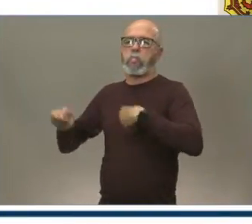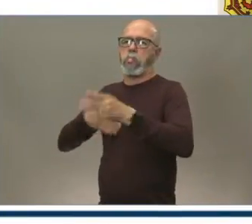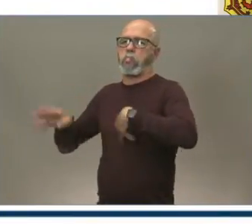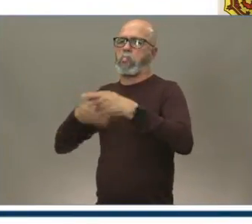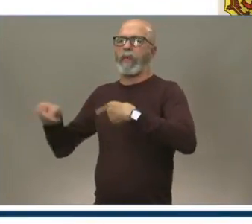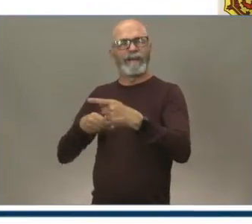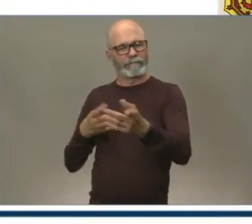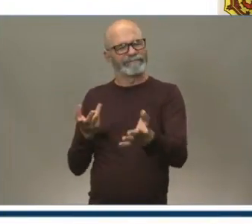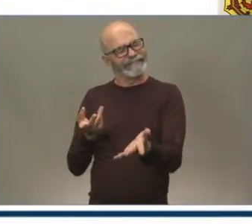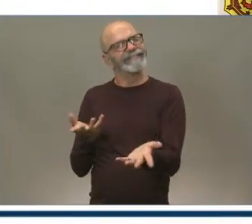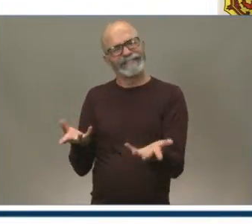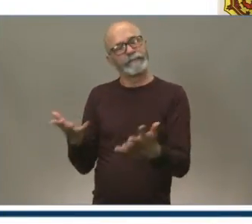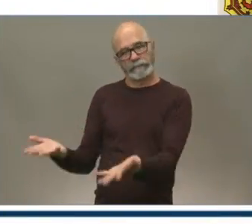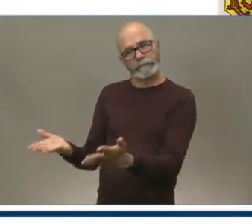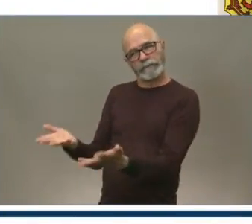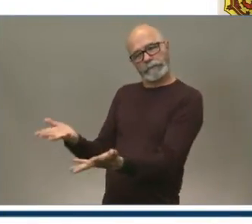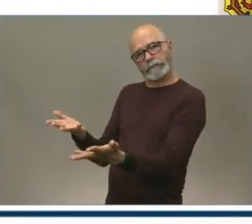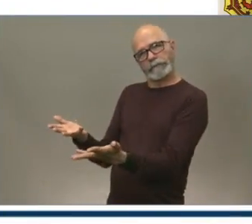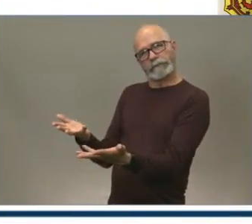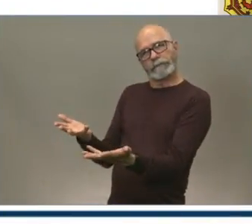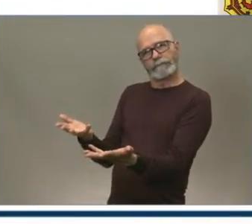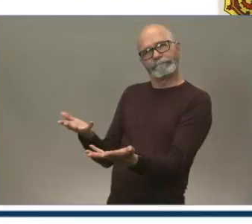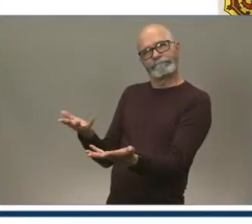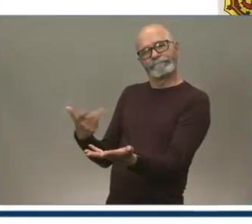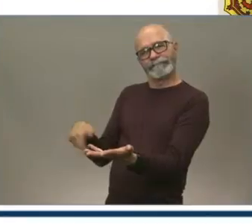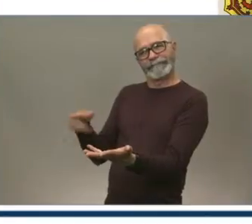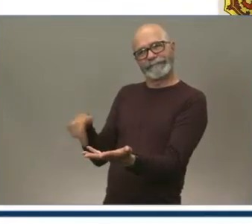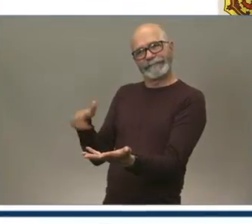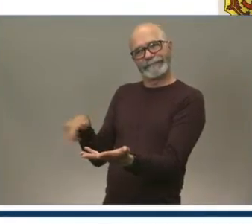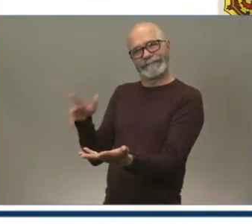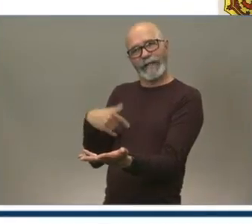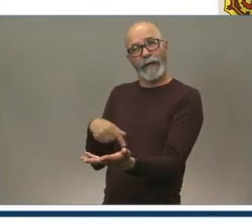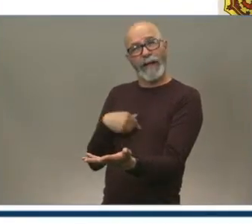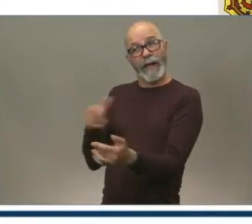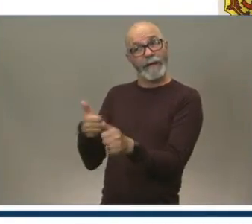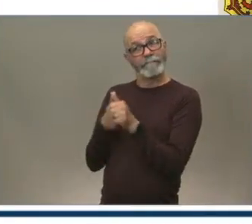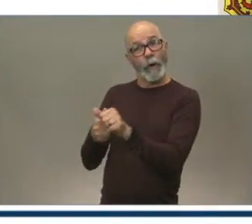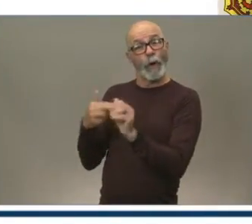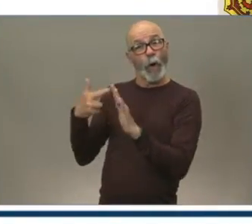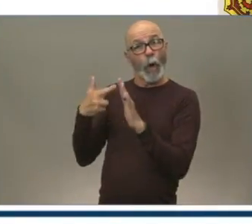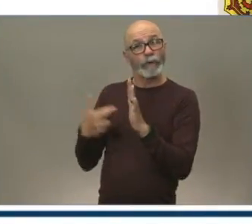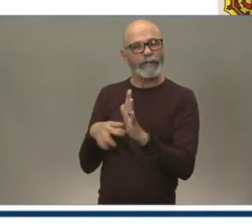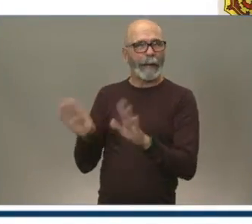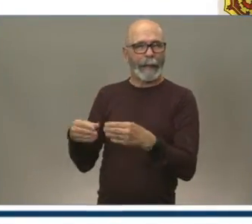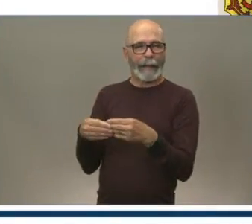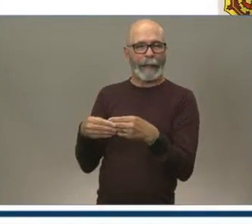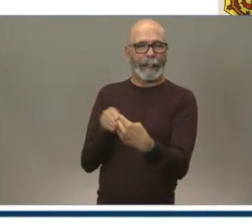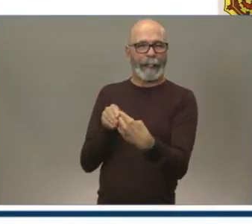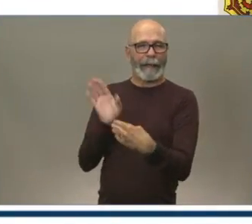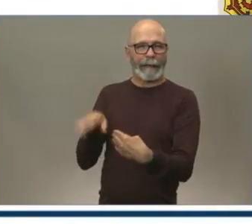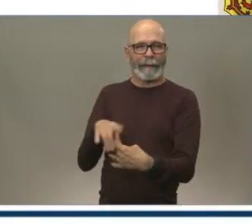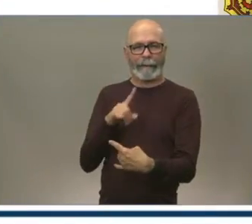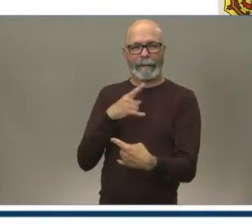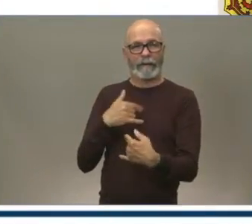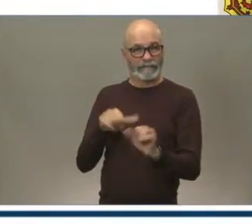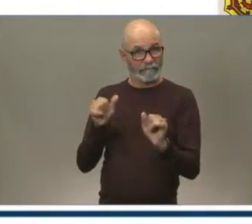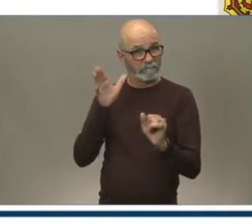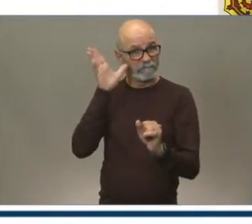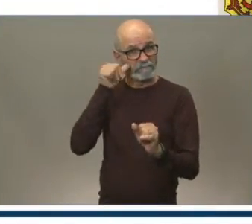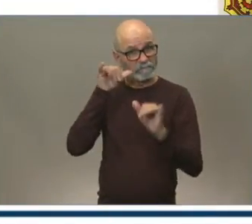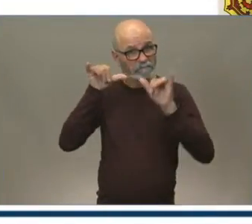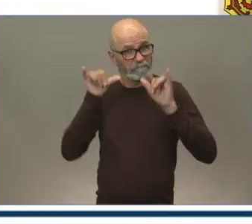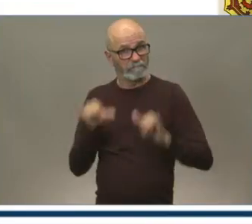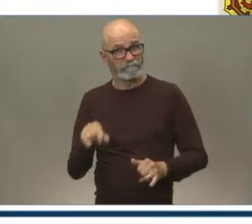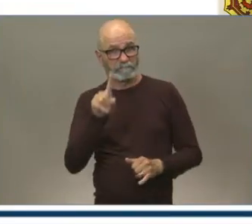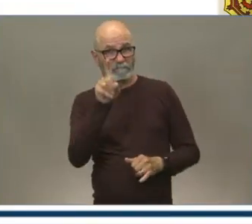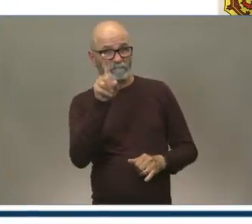taking a mile when given an inch with some of the public health protocols. Do we still have the sense that this is, being spread